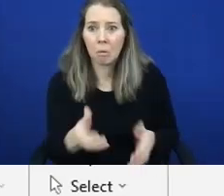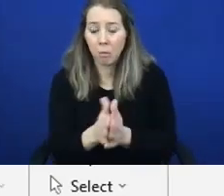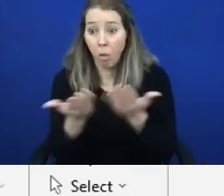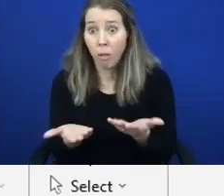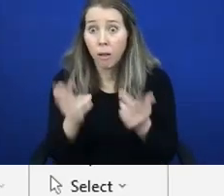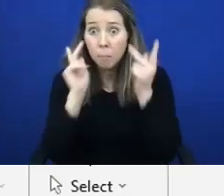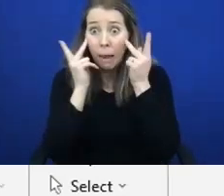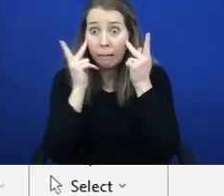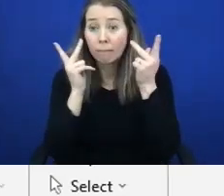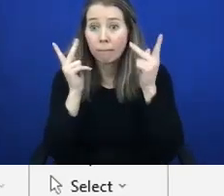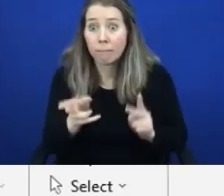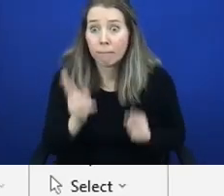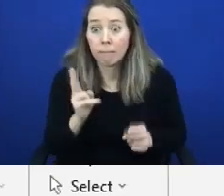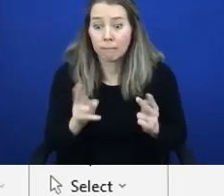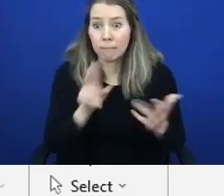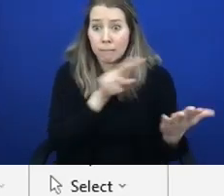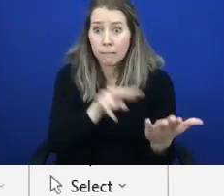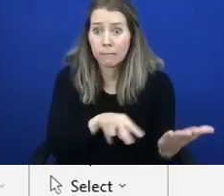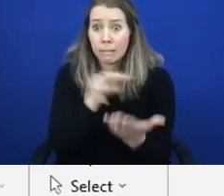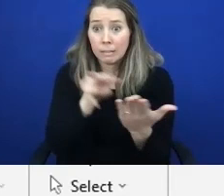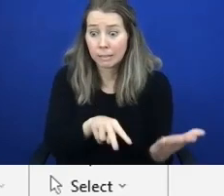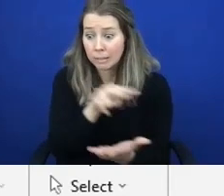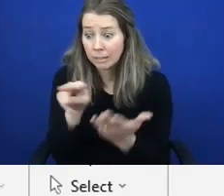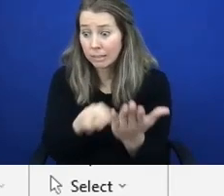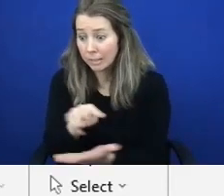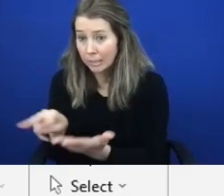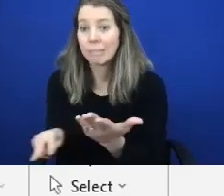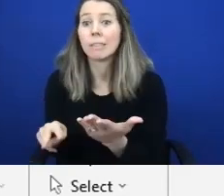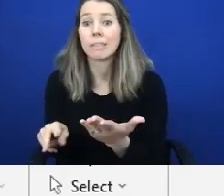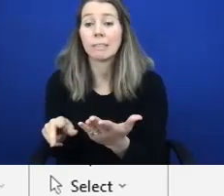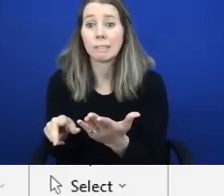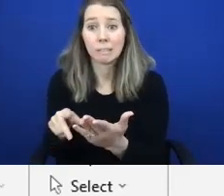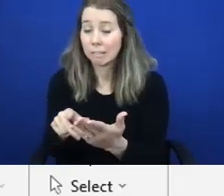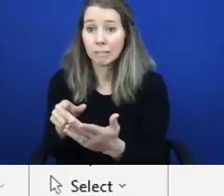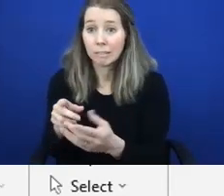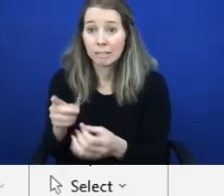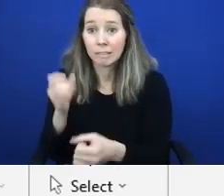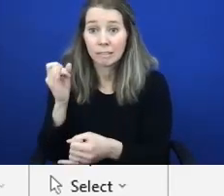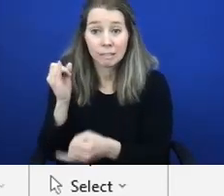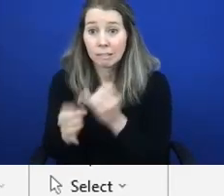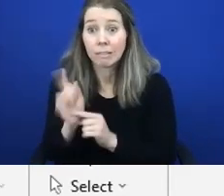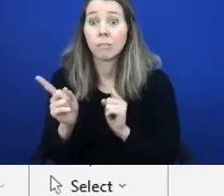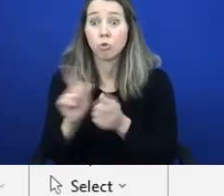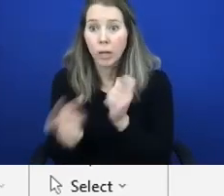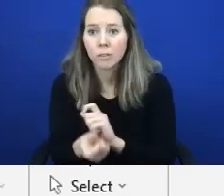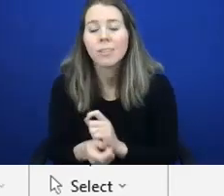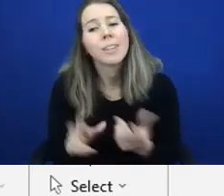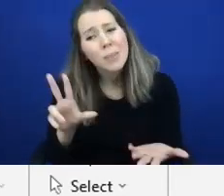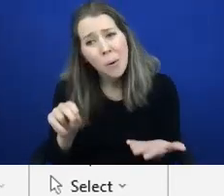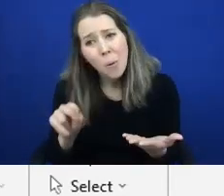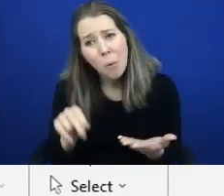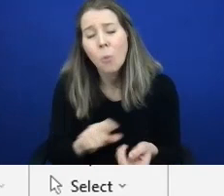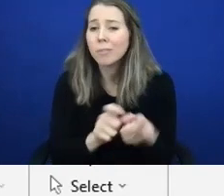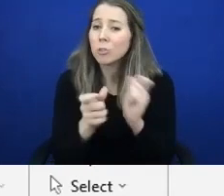panic, begin to go through them and suddenly make changes. No, the changes should have